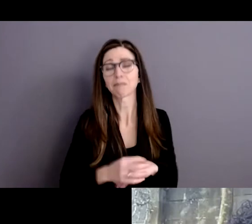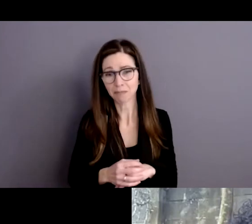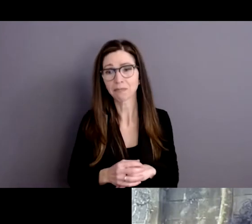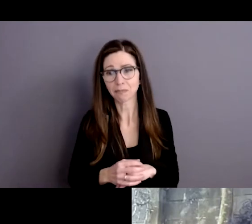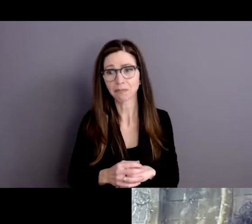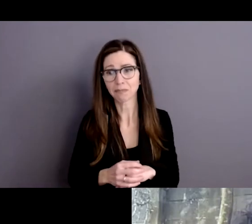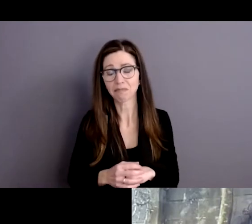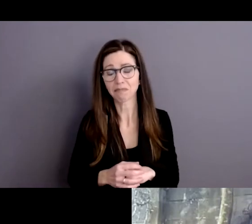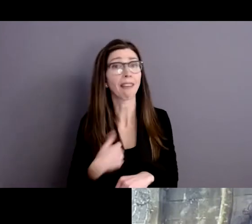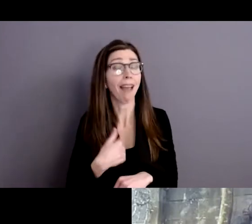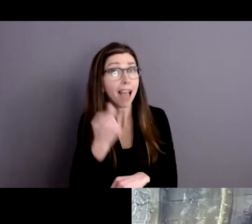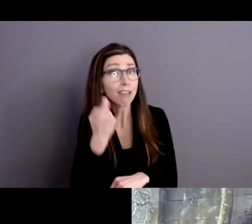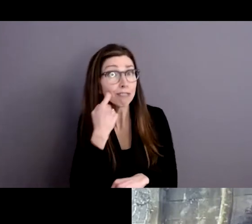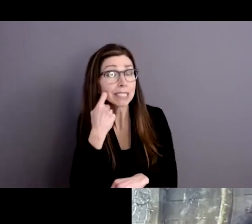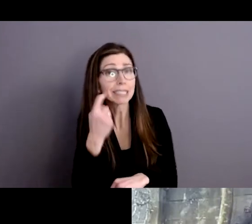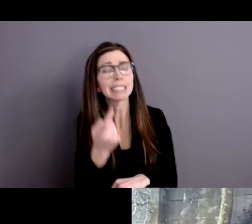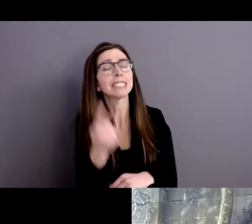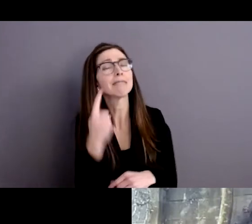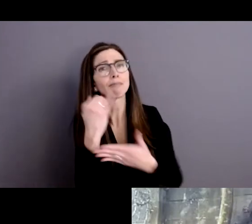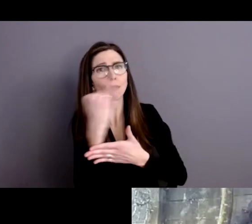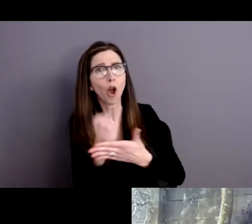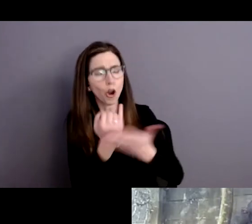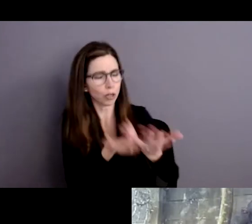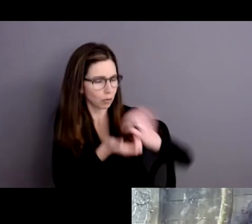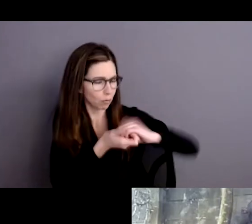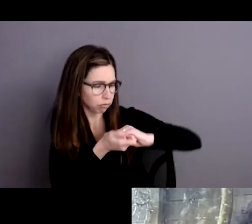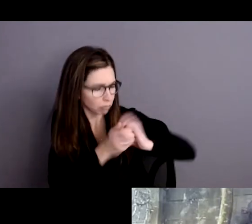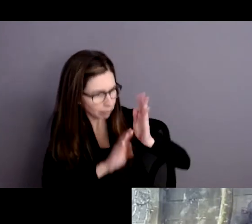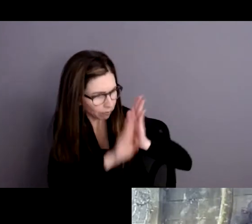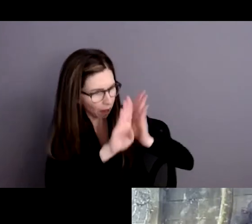I recently did a collaboration with a